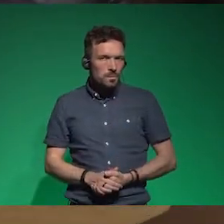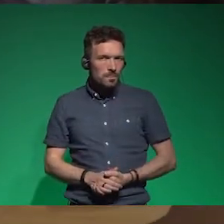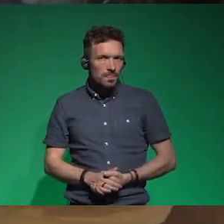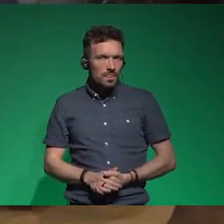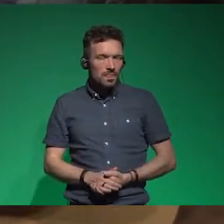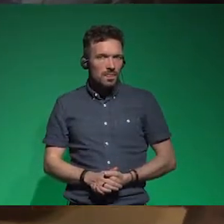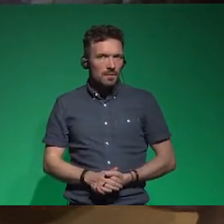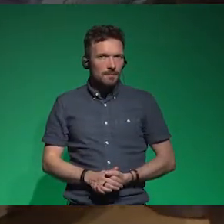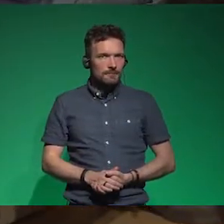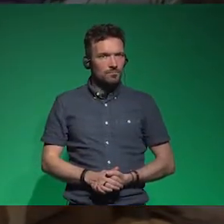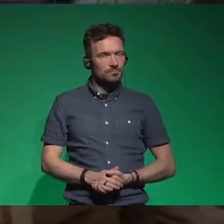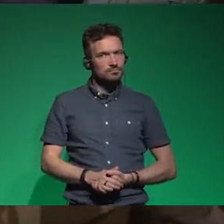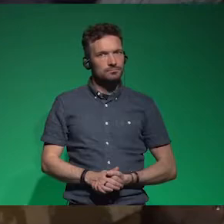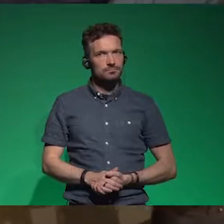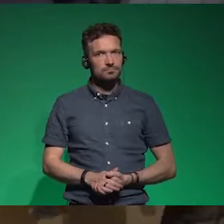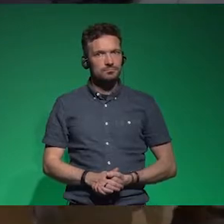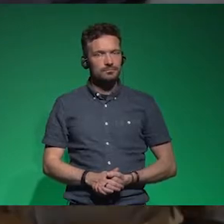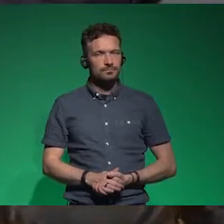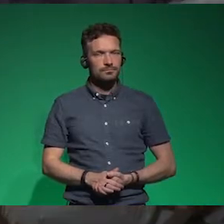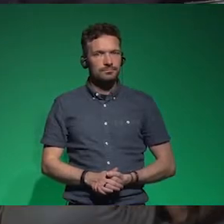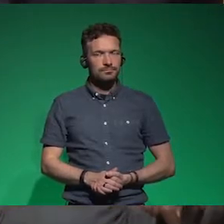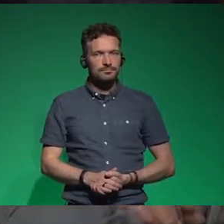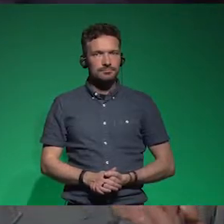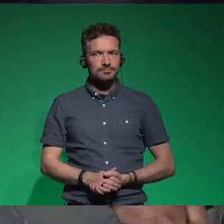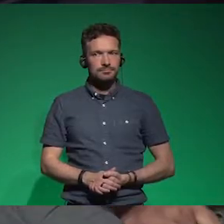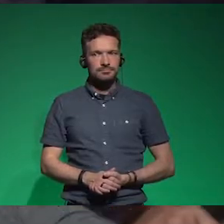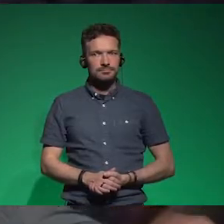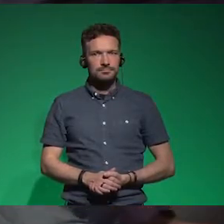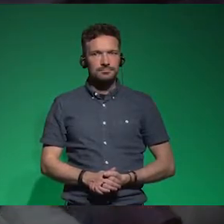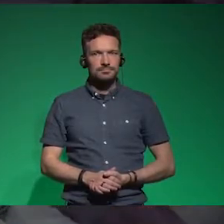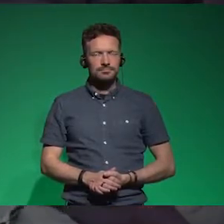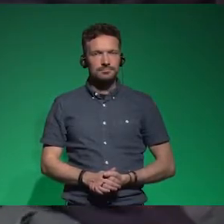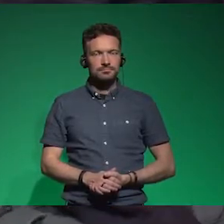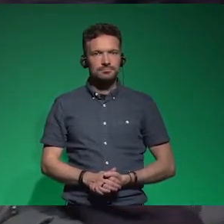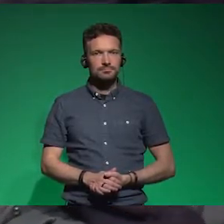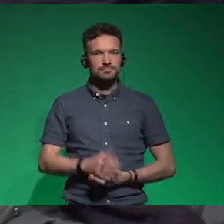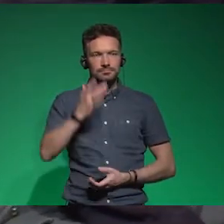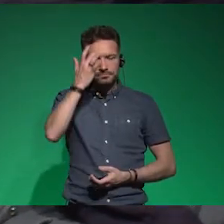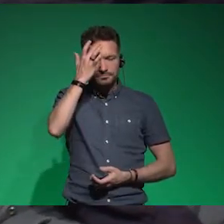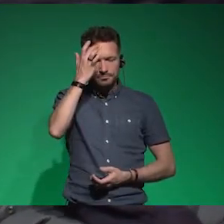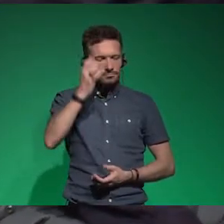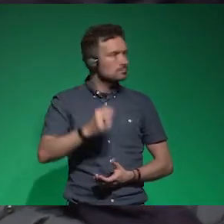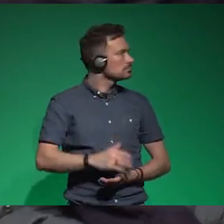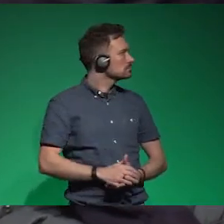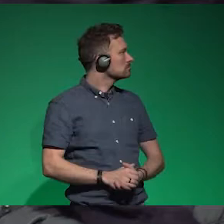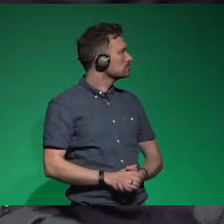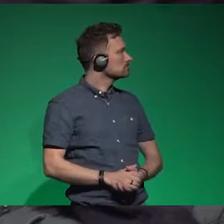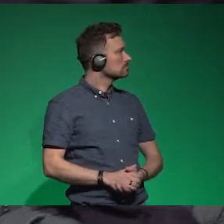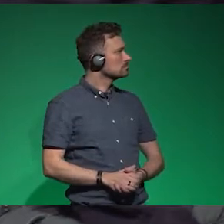Yeah. Based on the journal of Thomas Dias, a Portuguese was hired by POC